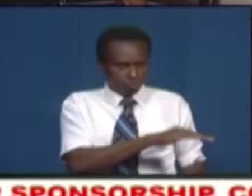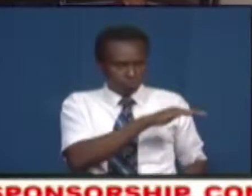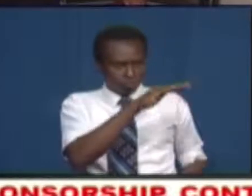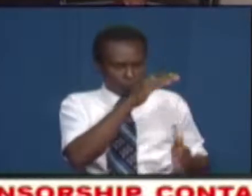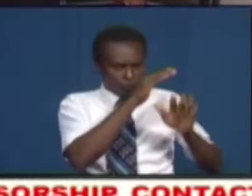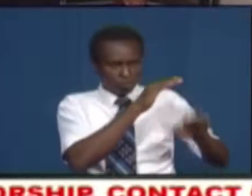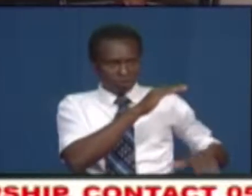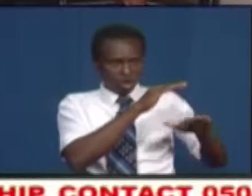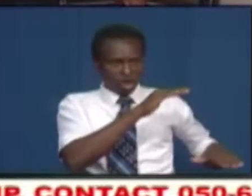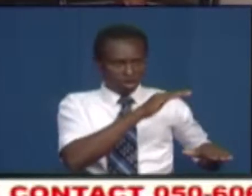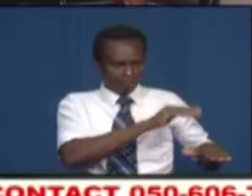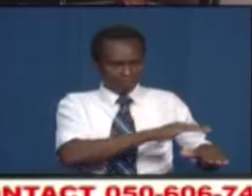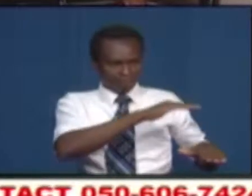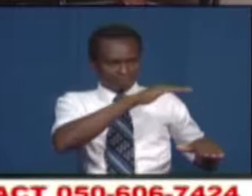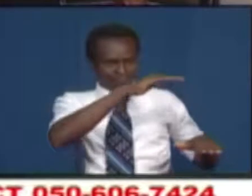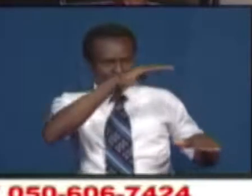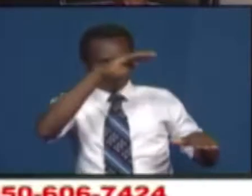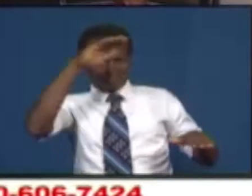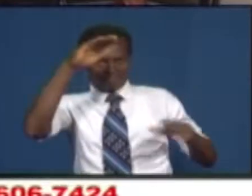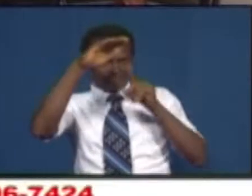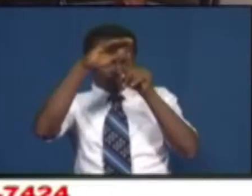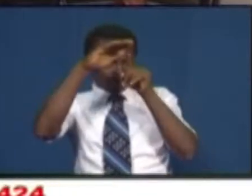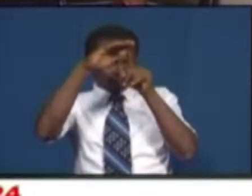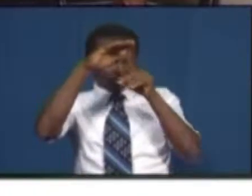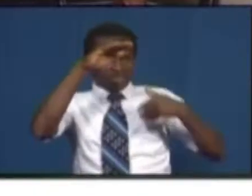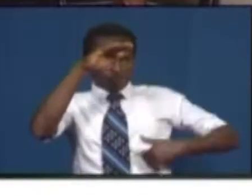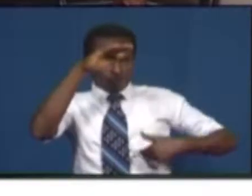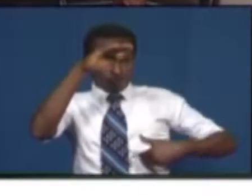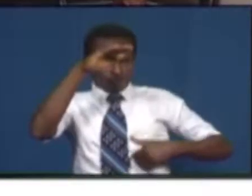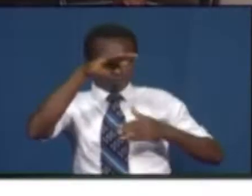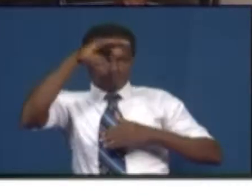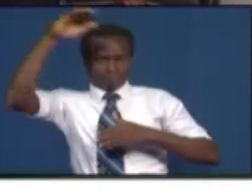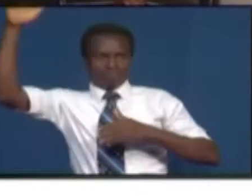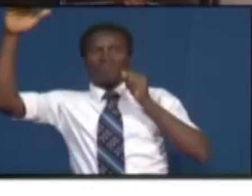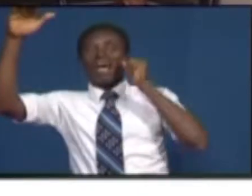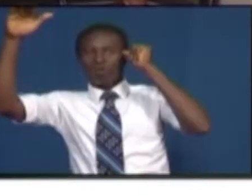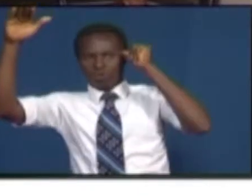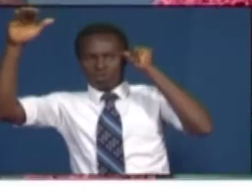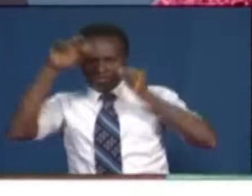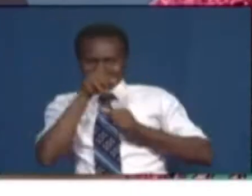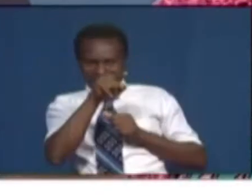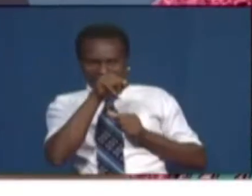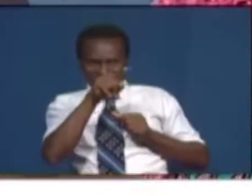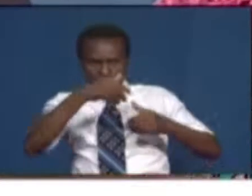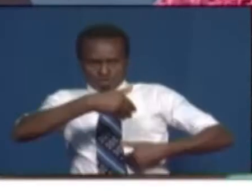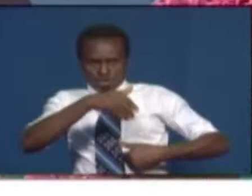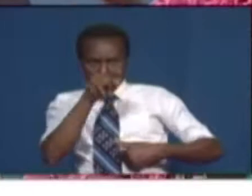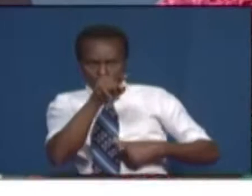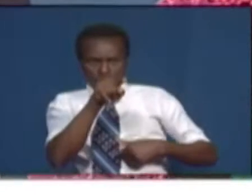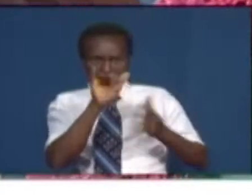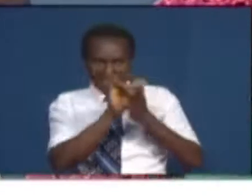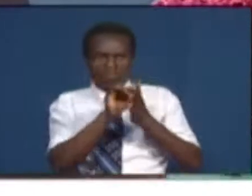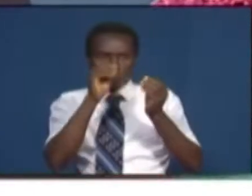break period in life, because if you have an unhealthy adolescent who grow into an unhealthy adult,